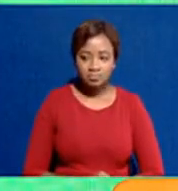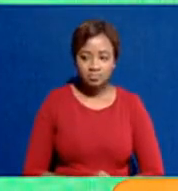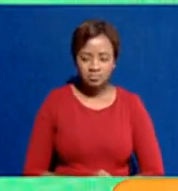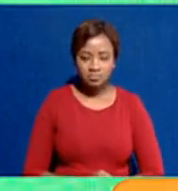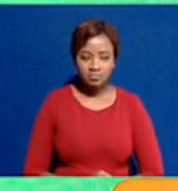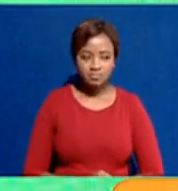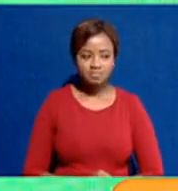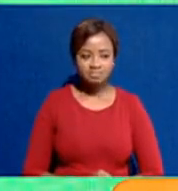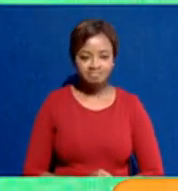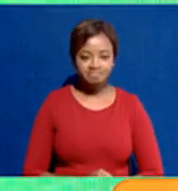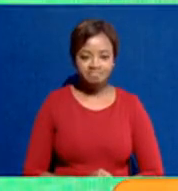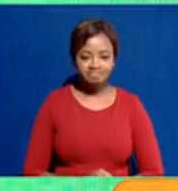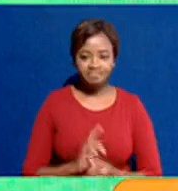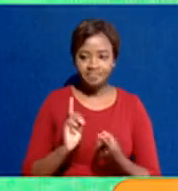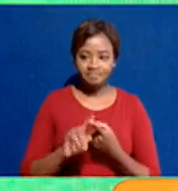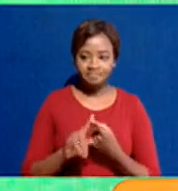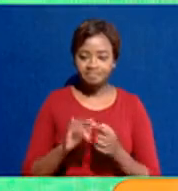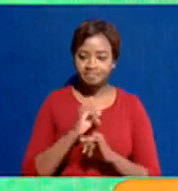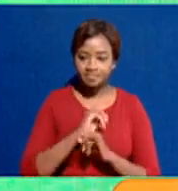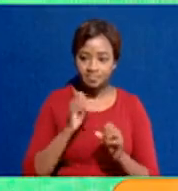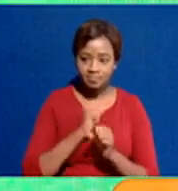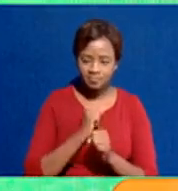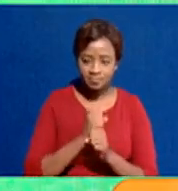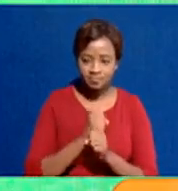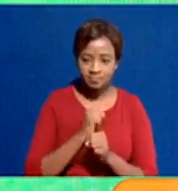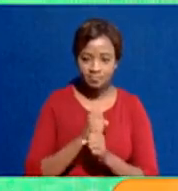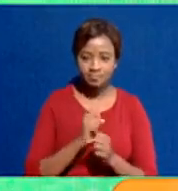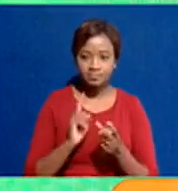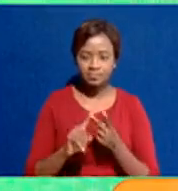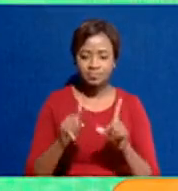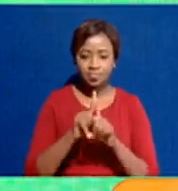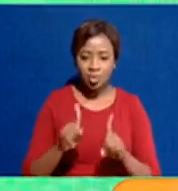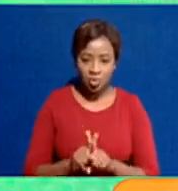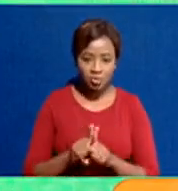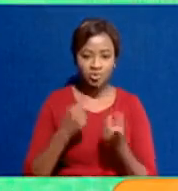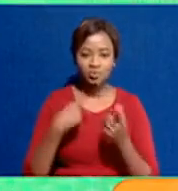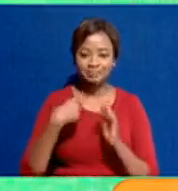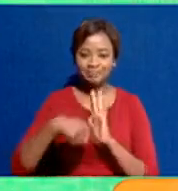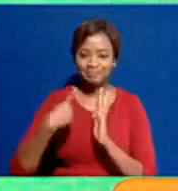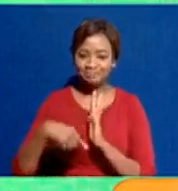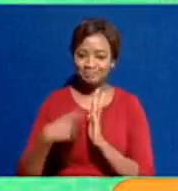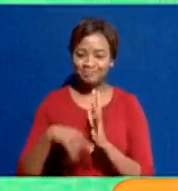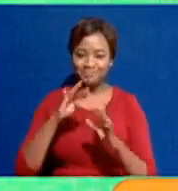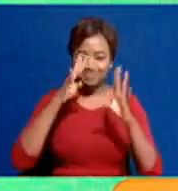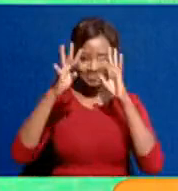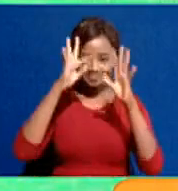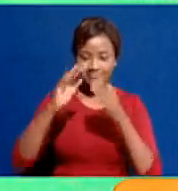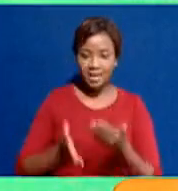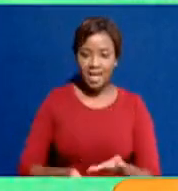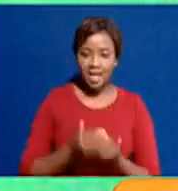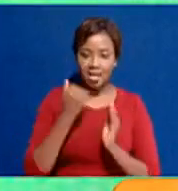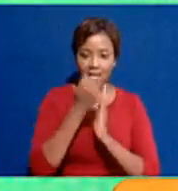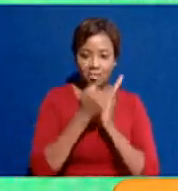Affordable and clean energy, decent work and economic growth. Industry, innovation and infrastructure under which we do our mechanization